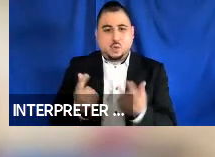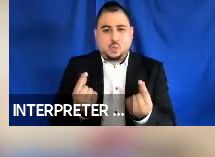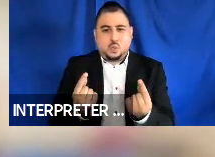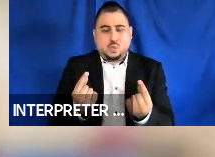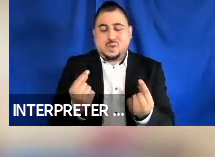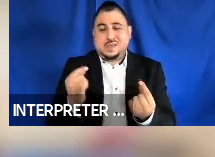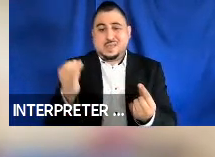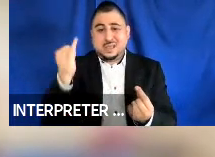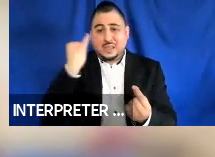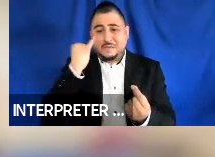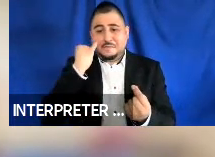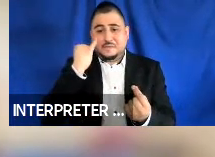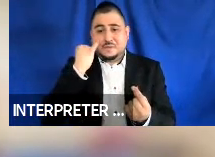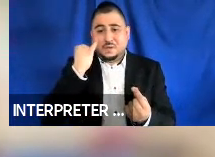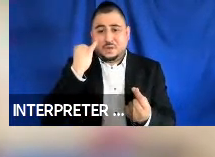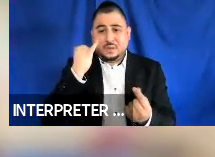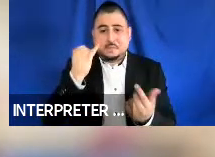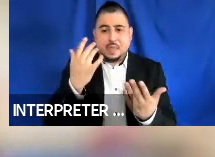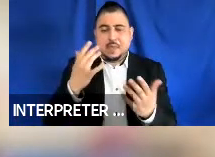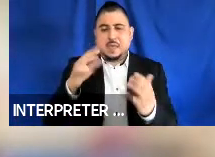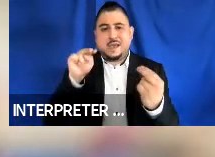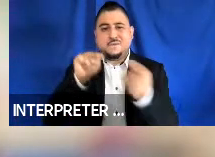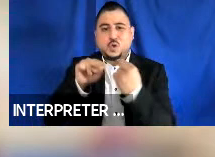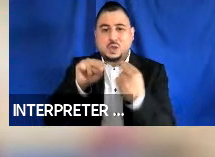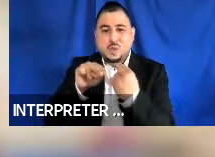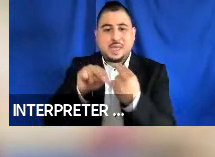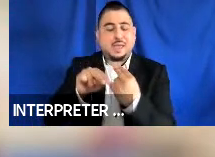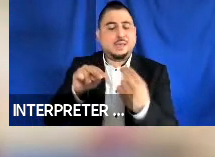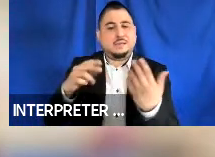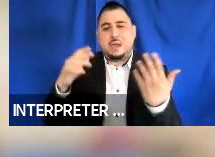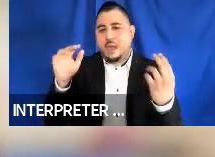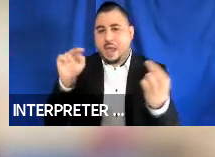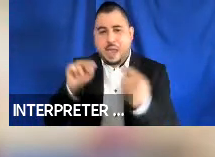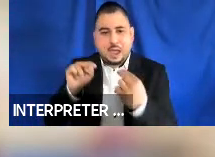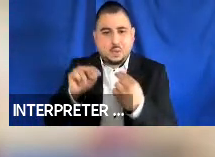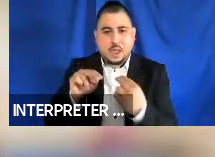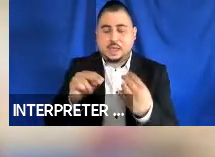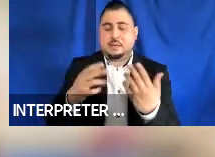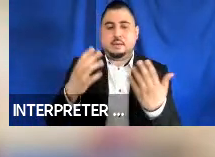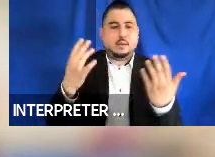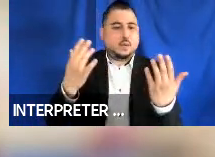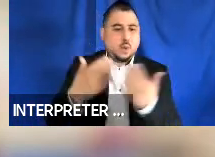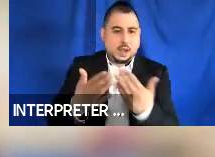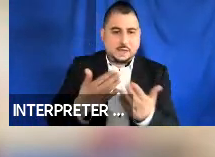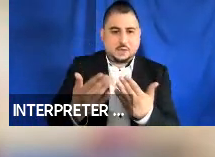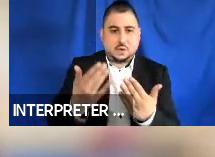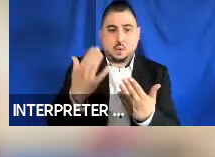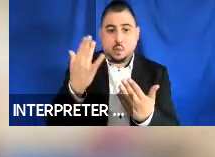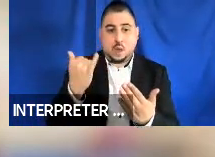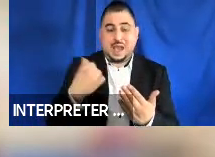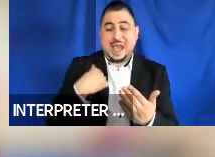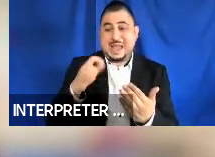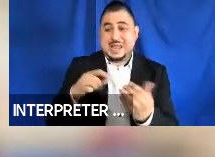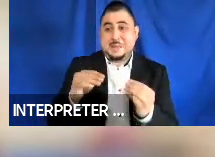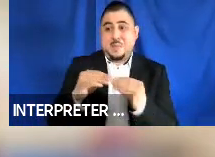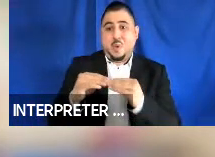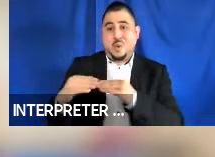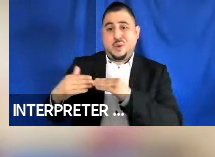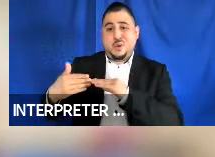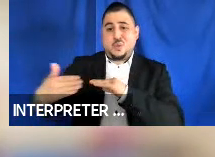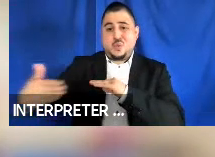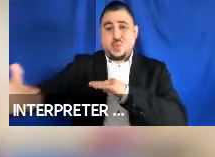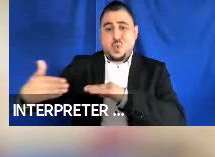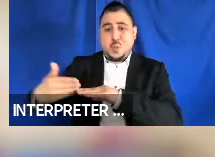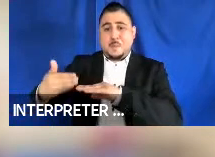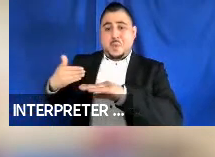on a given freeway, highway, whatever, because I need extra room in order to be